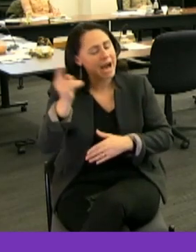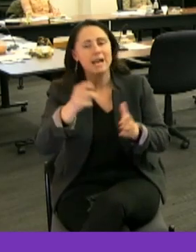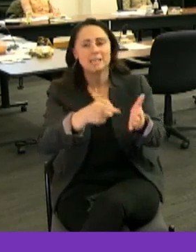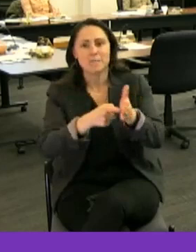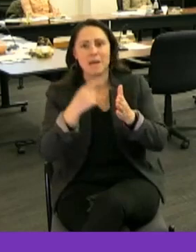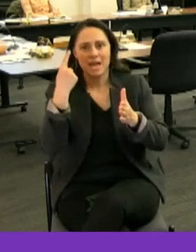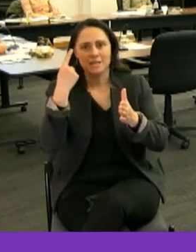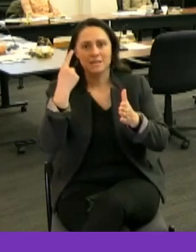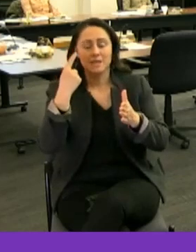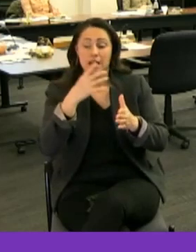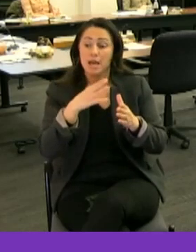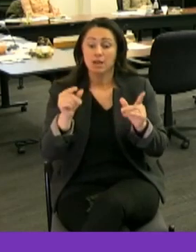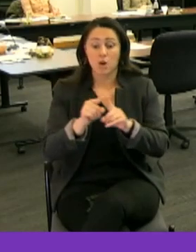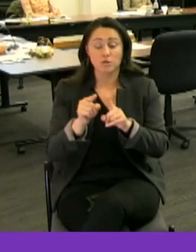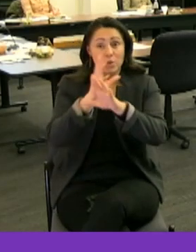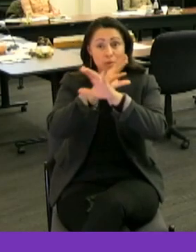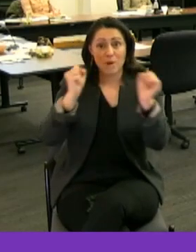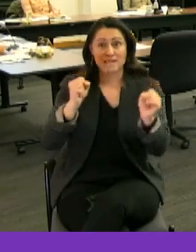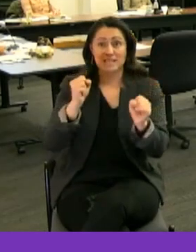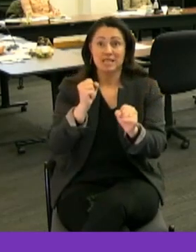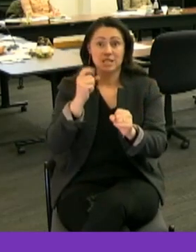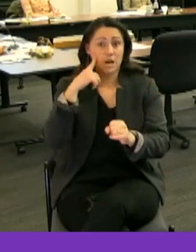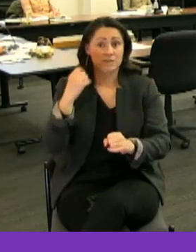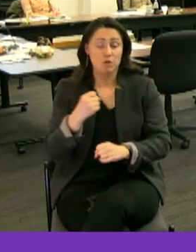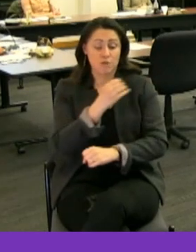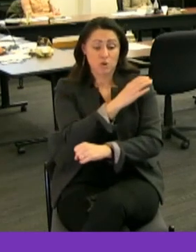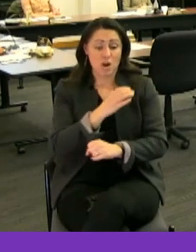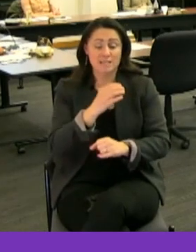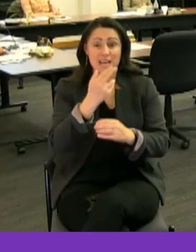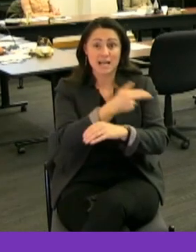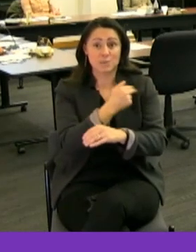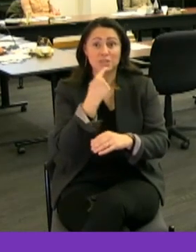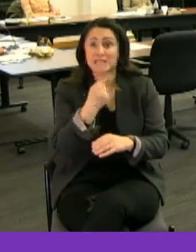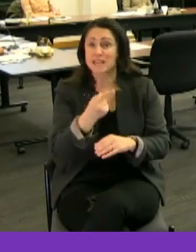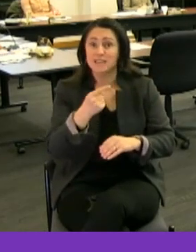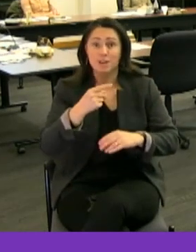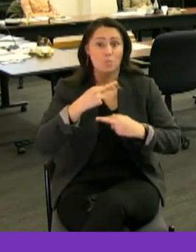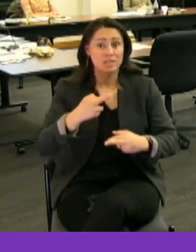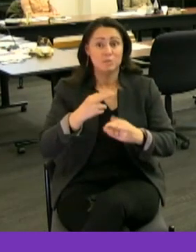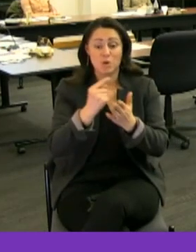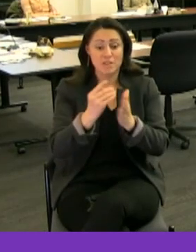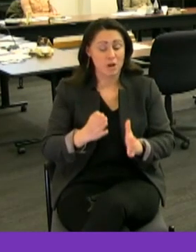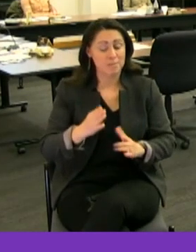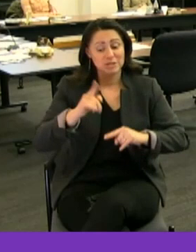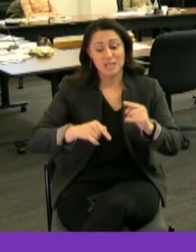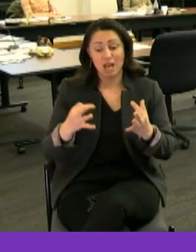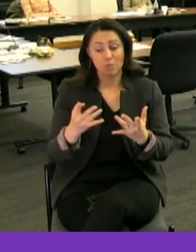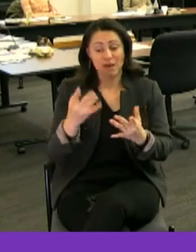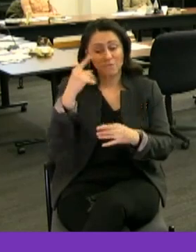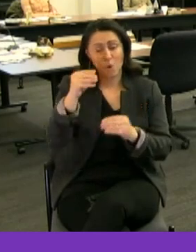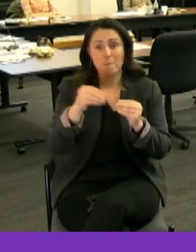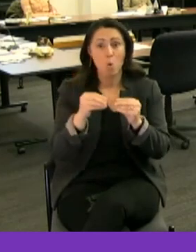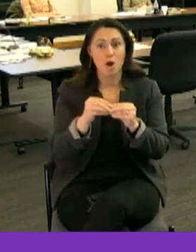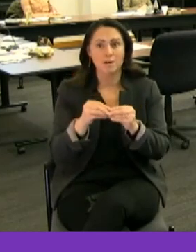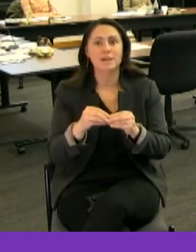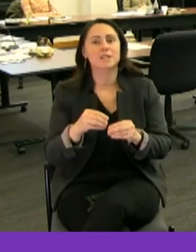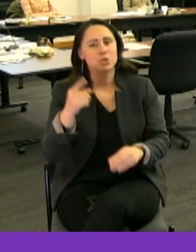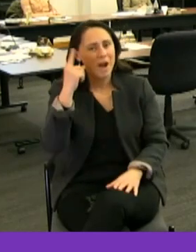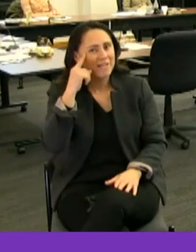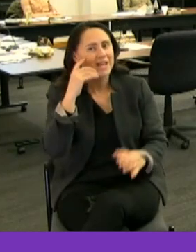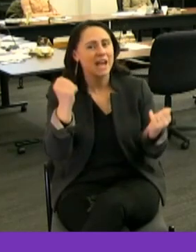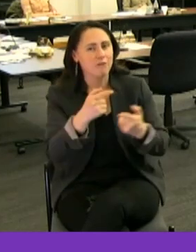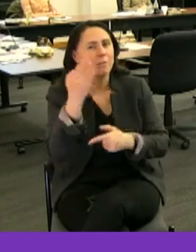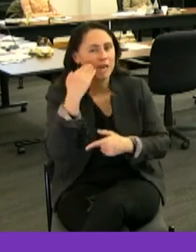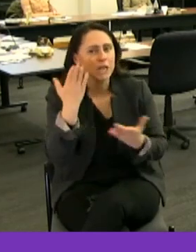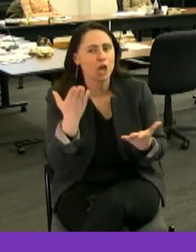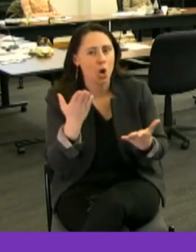CEO from Silver even said that too, that respiratory therapy, they can't wait. So I think the CEOs know about it from Amita and from Silver and